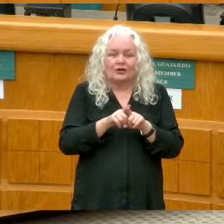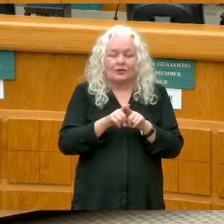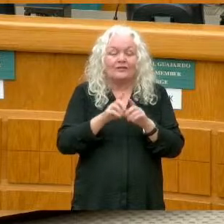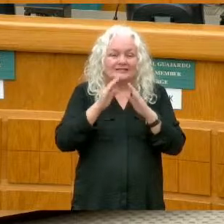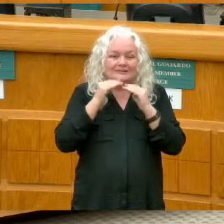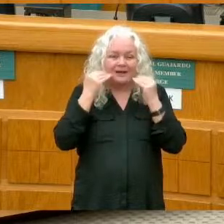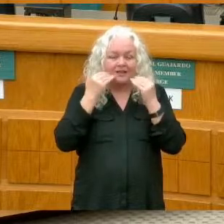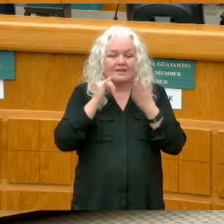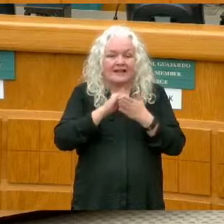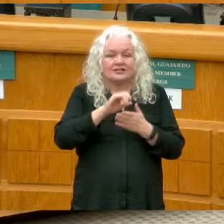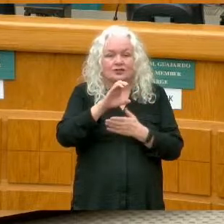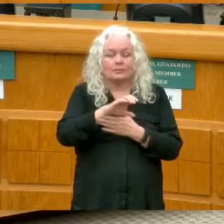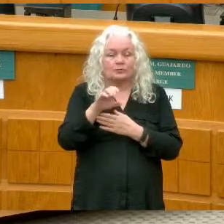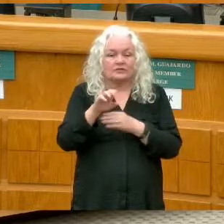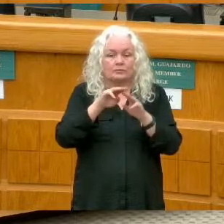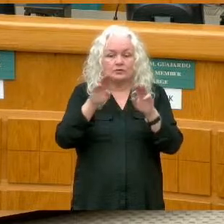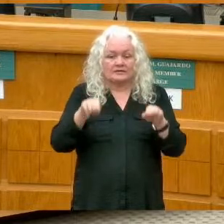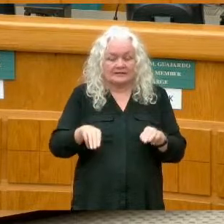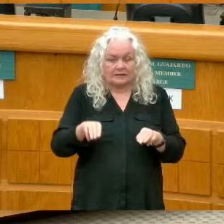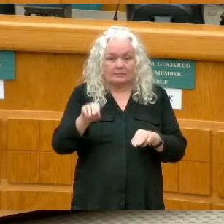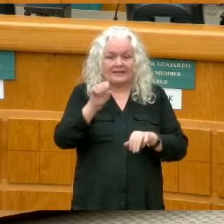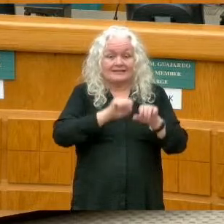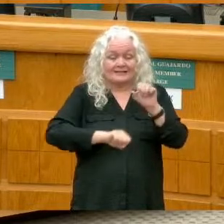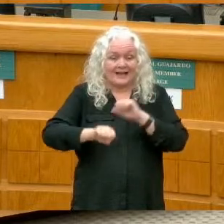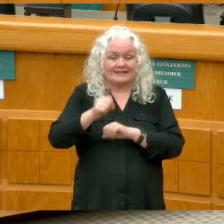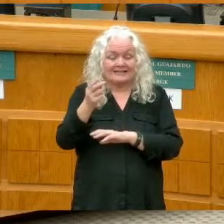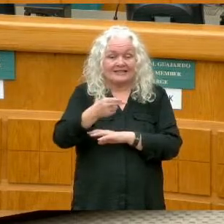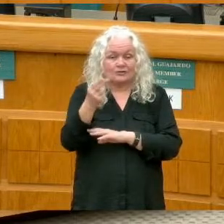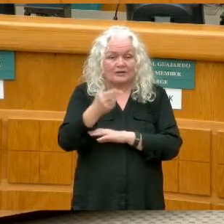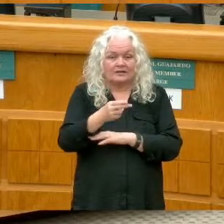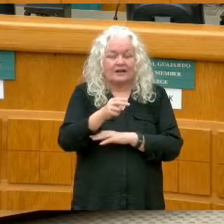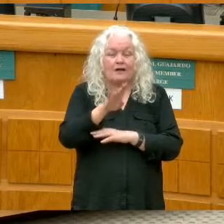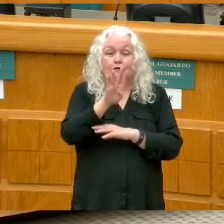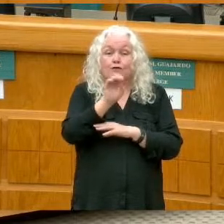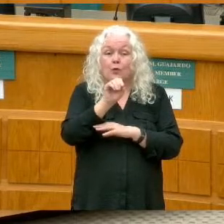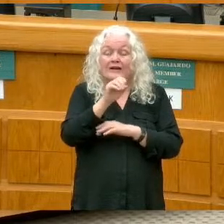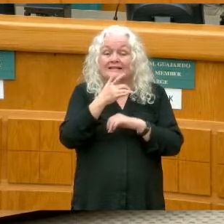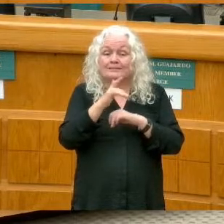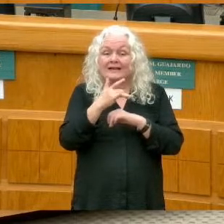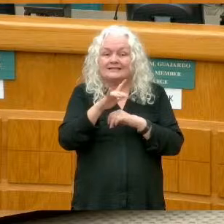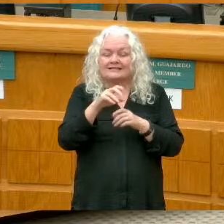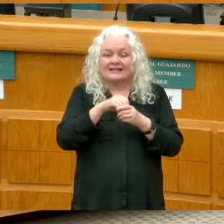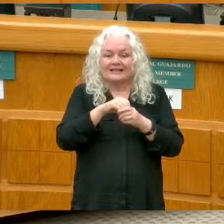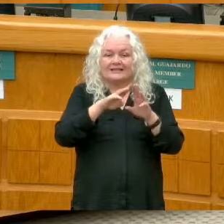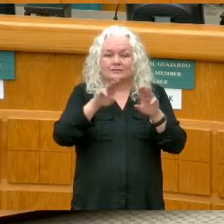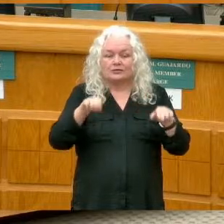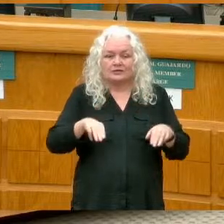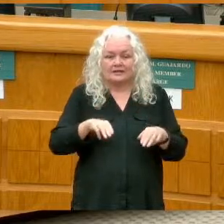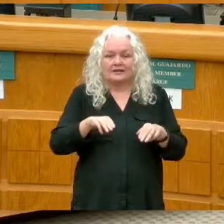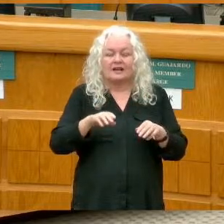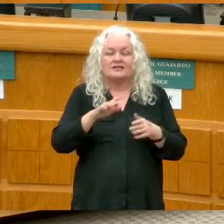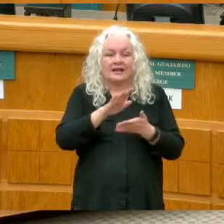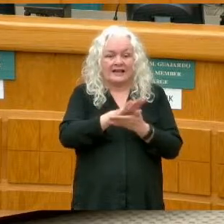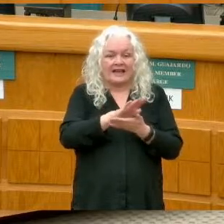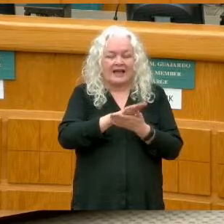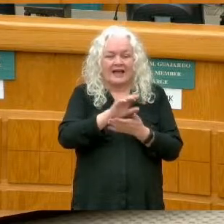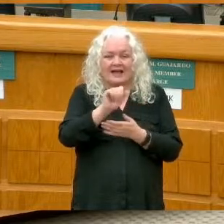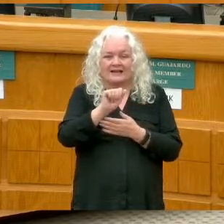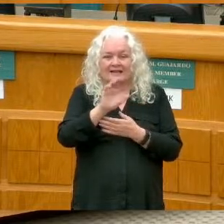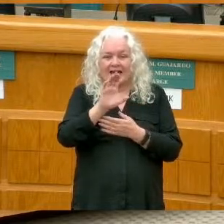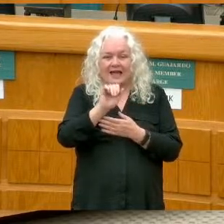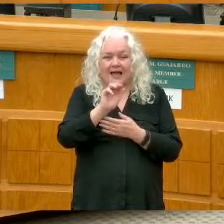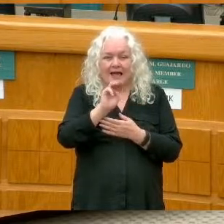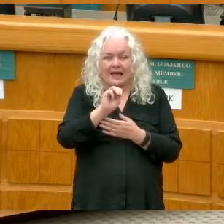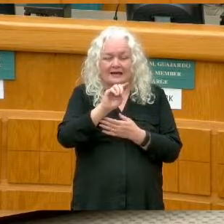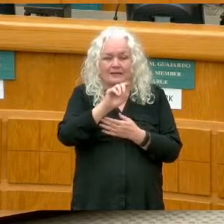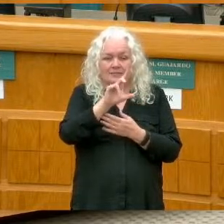smile, and that's the Corpus Christi Museum of Science and History has 40 spaces open in its Museum Academy. This is an academy